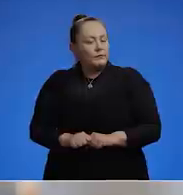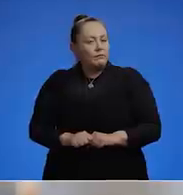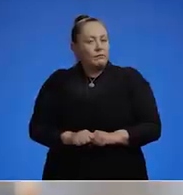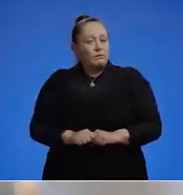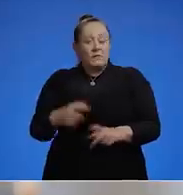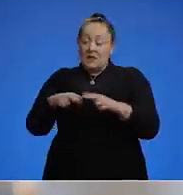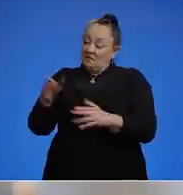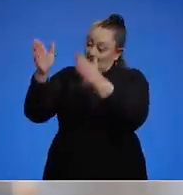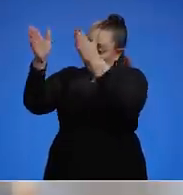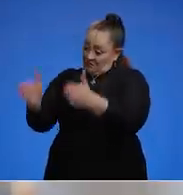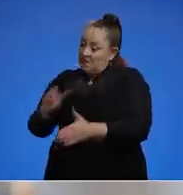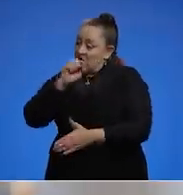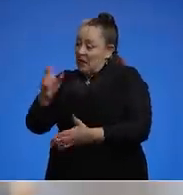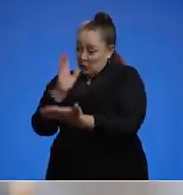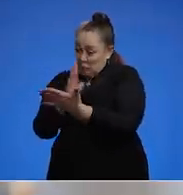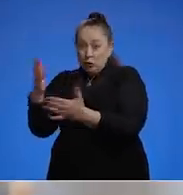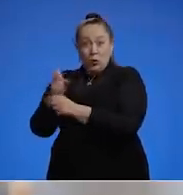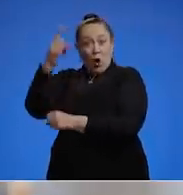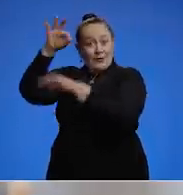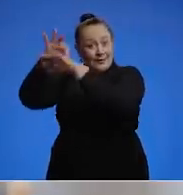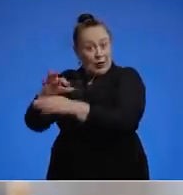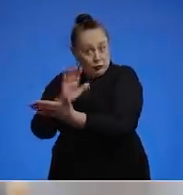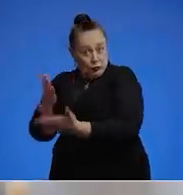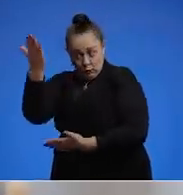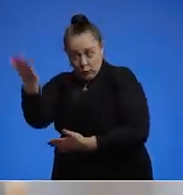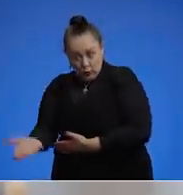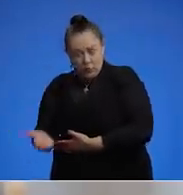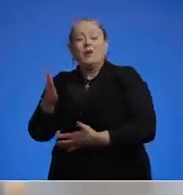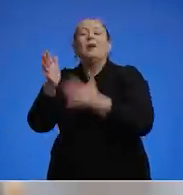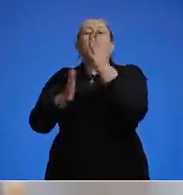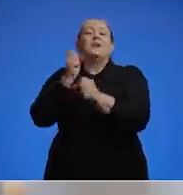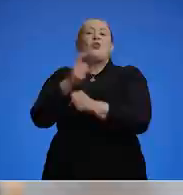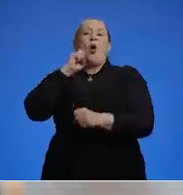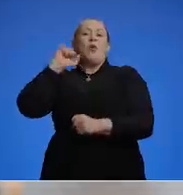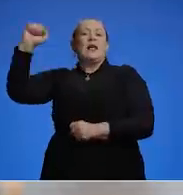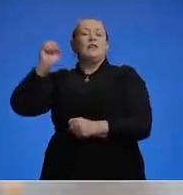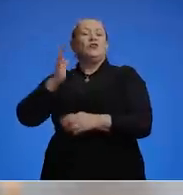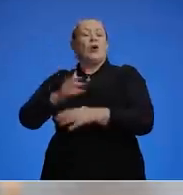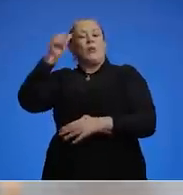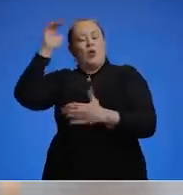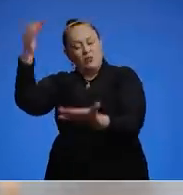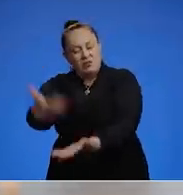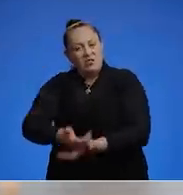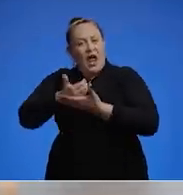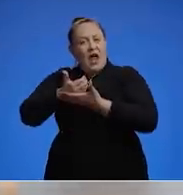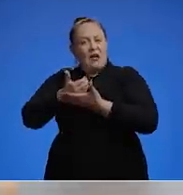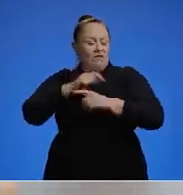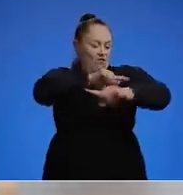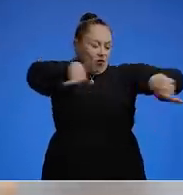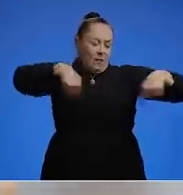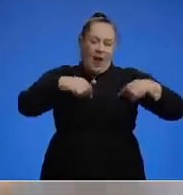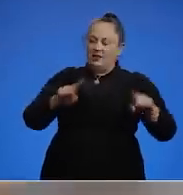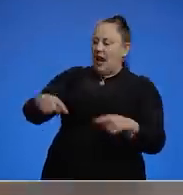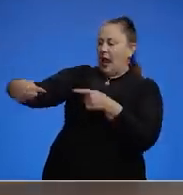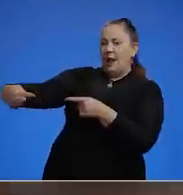If the virtuous man is God's son, God will take his part and rescue him from the clutches of his